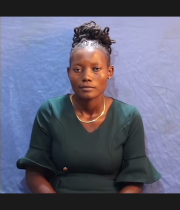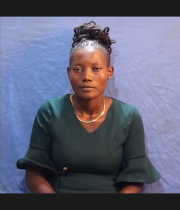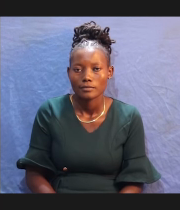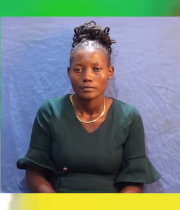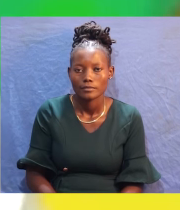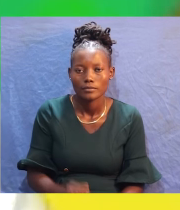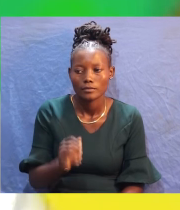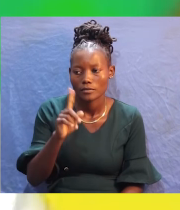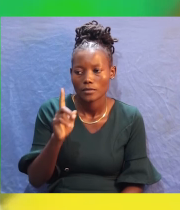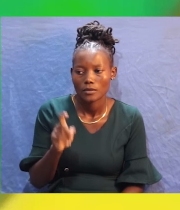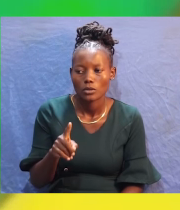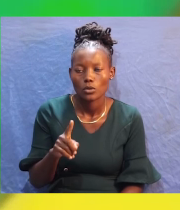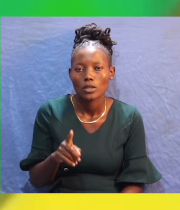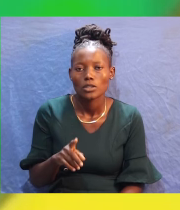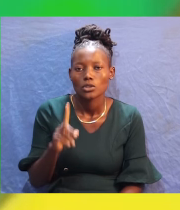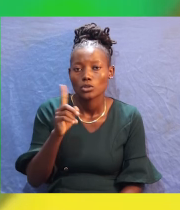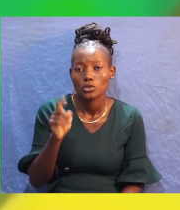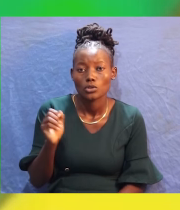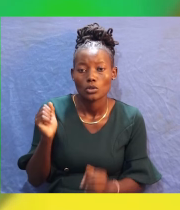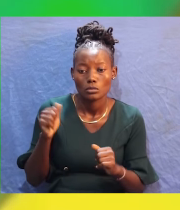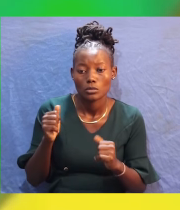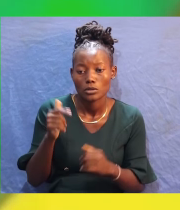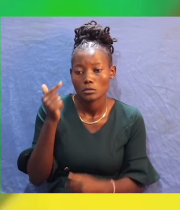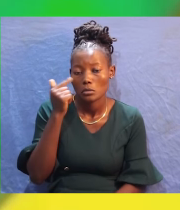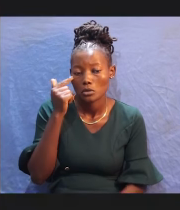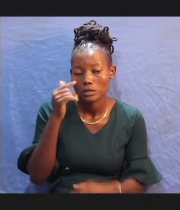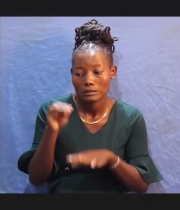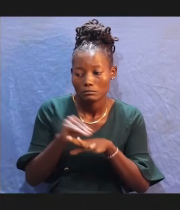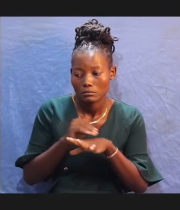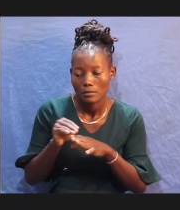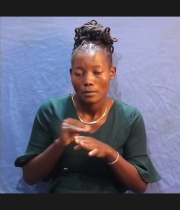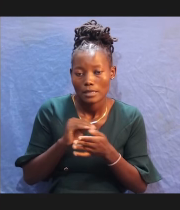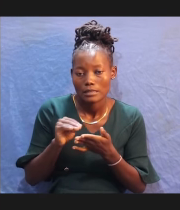Okay, there's a question on the chat. Are you able to see it? Yes.